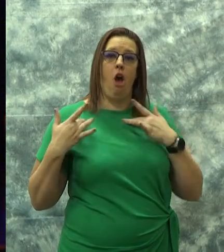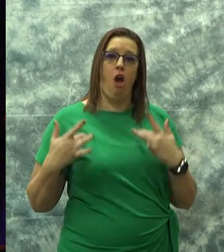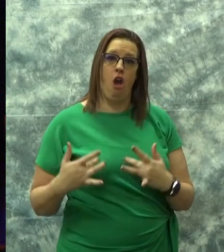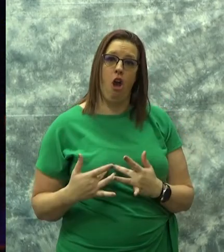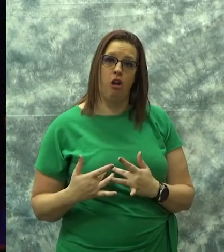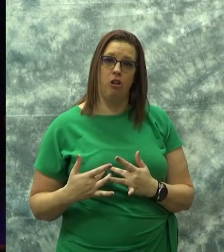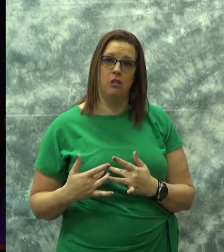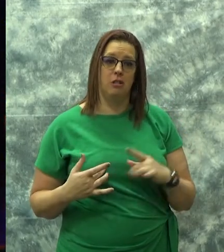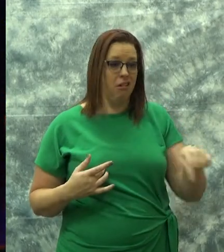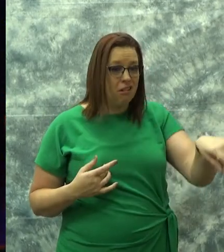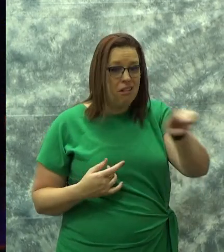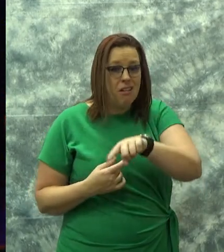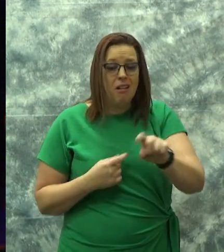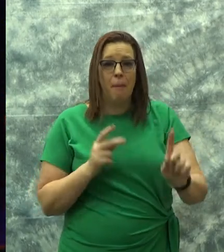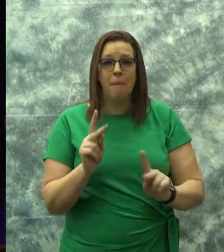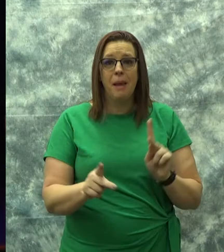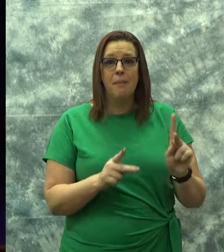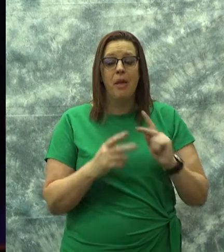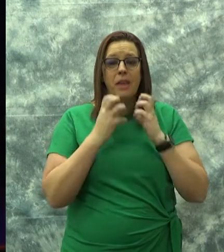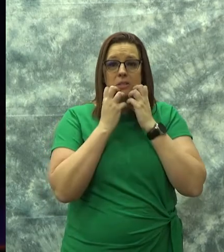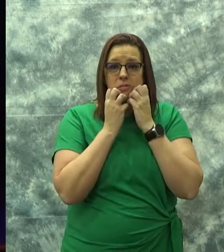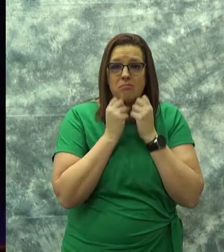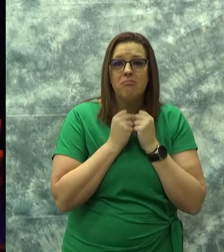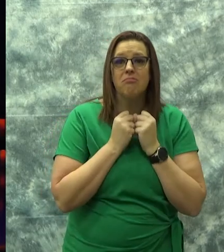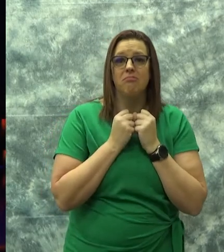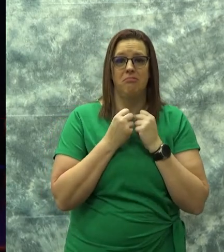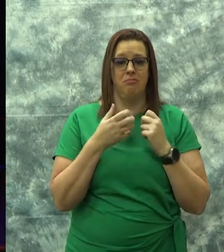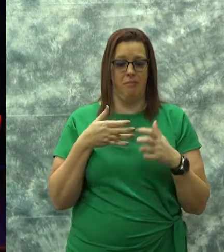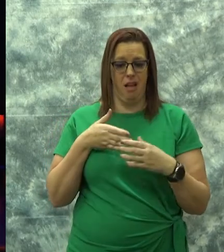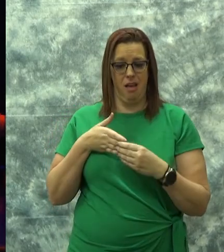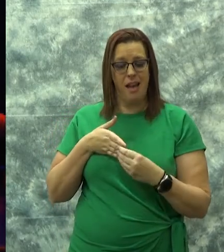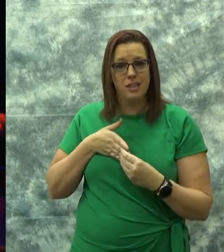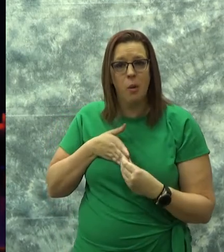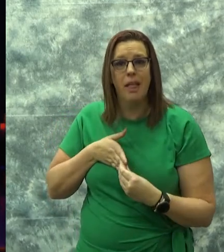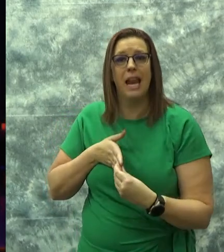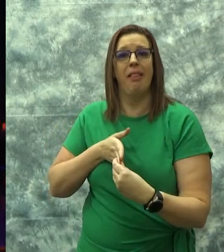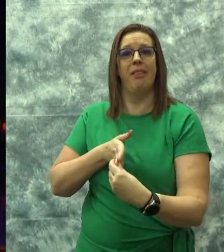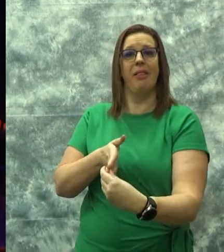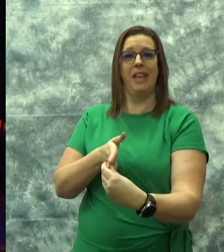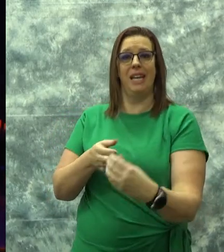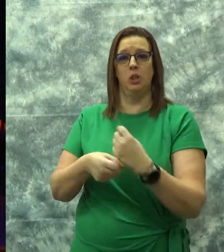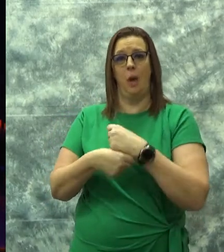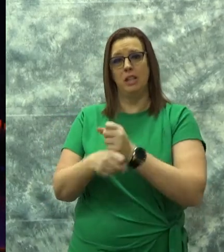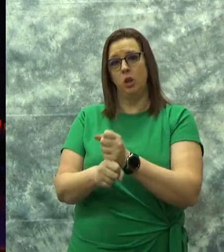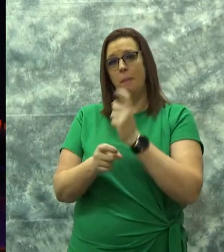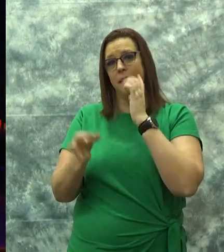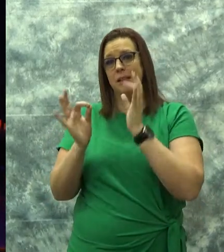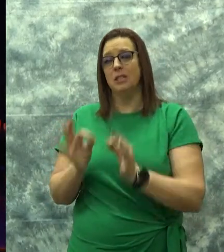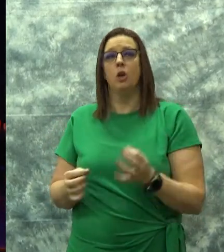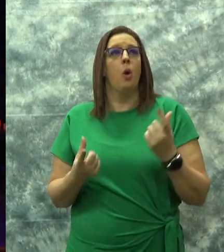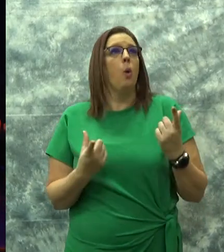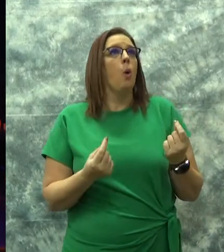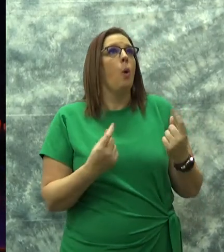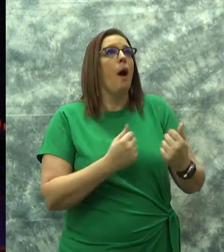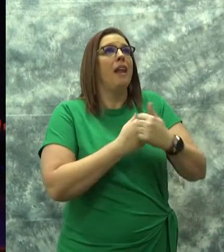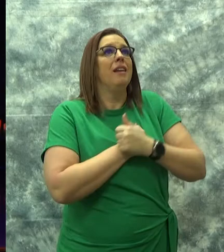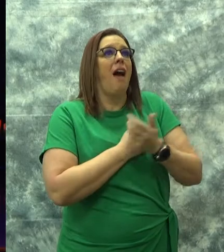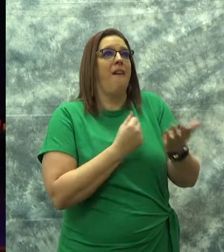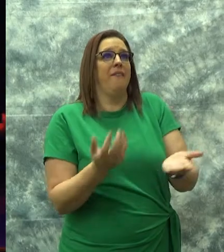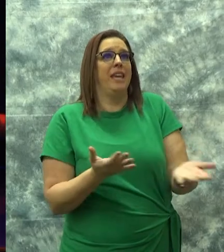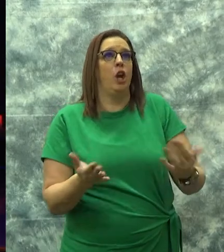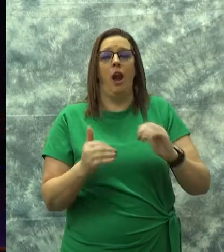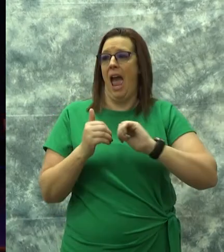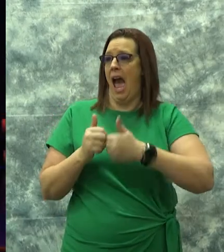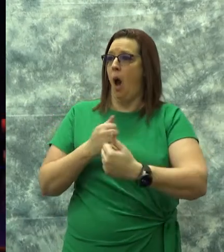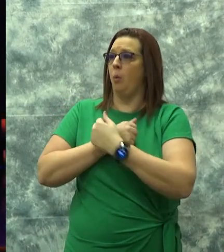lives, whom we love and cherish, and to let our heart lead the way as we make decisions. What would love do here? How